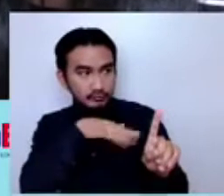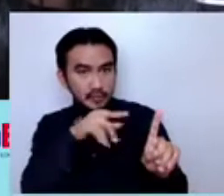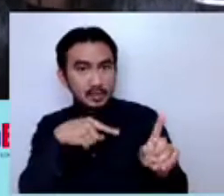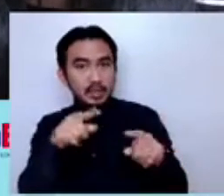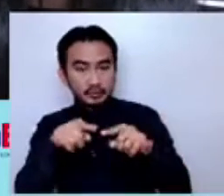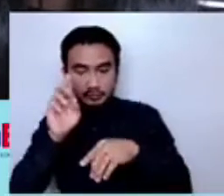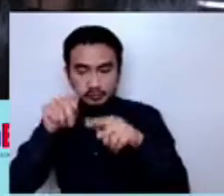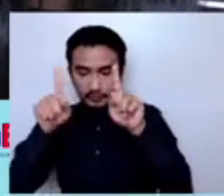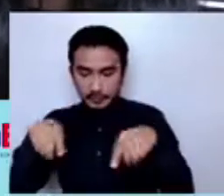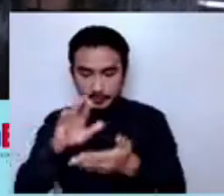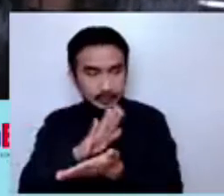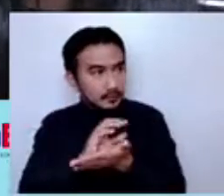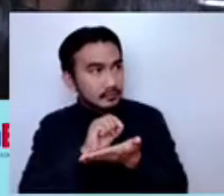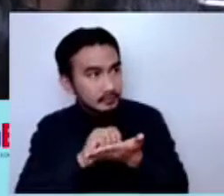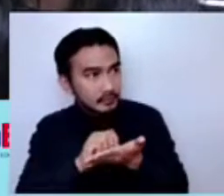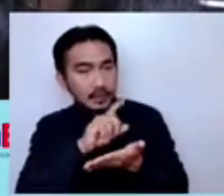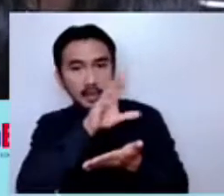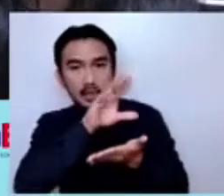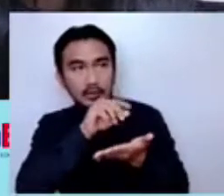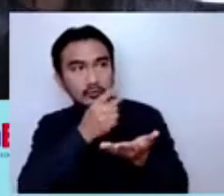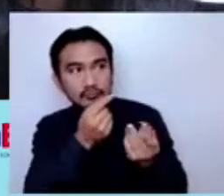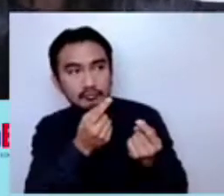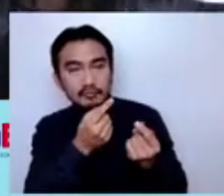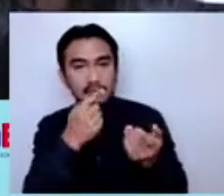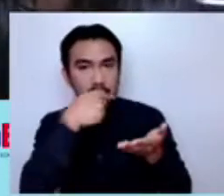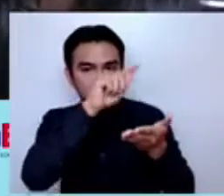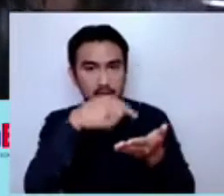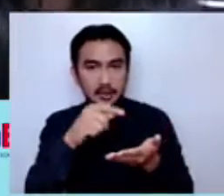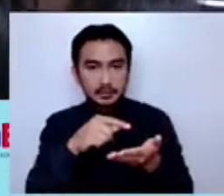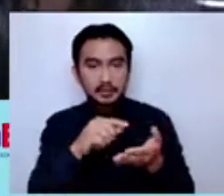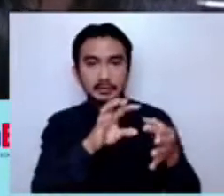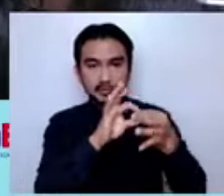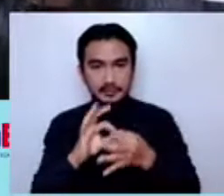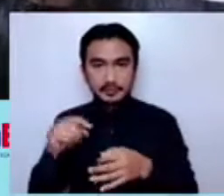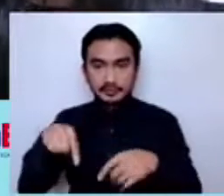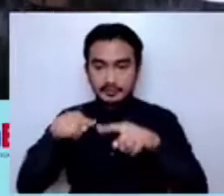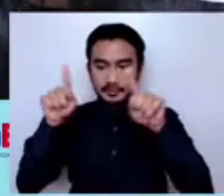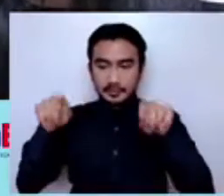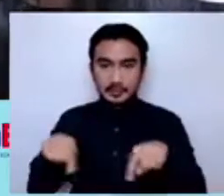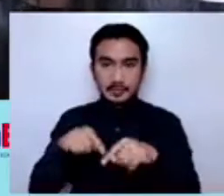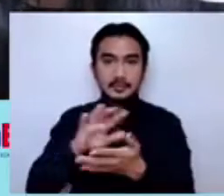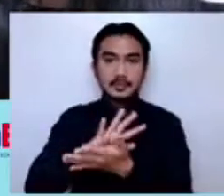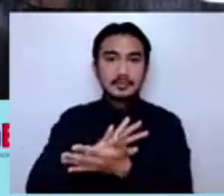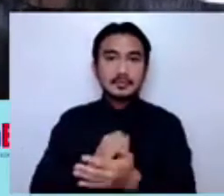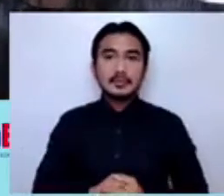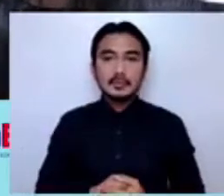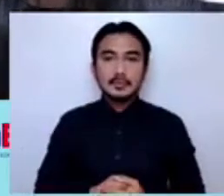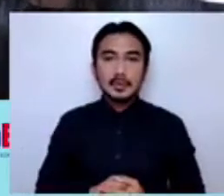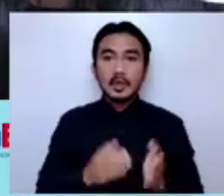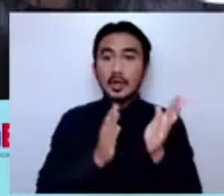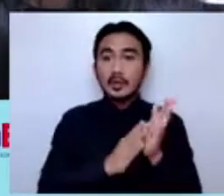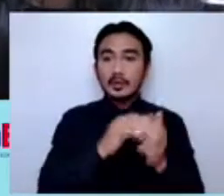rating or level attained in each indicator by the observed teacher or the ratee. For school year 2021